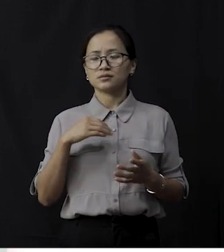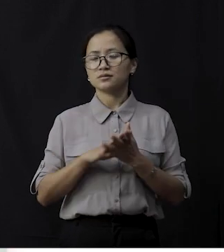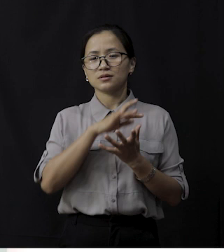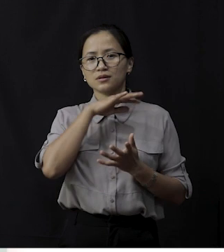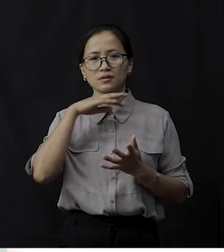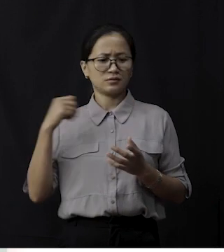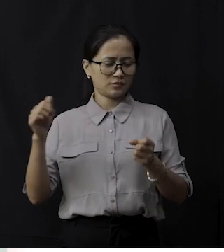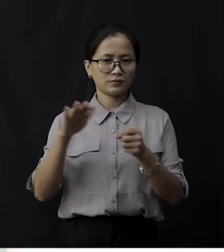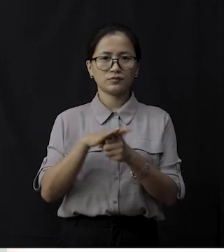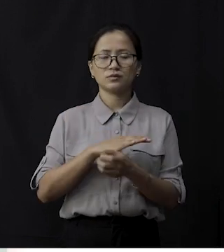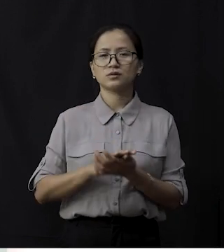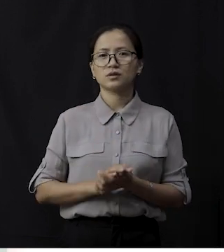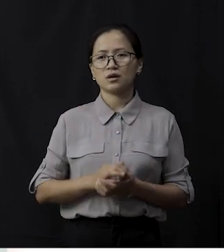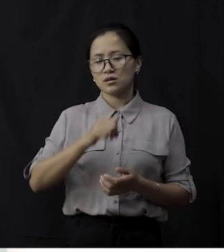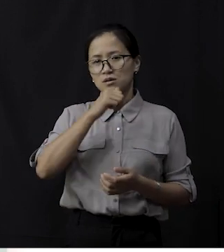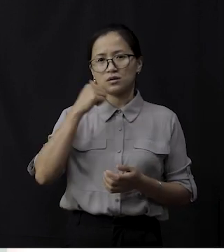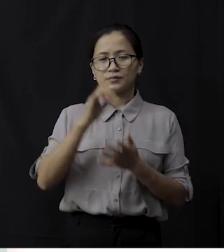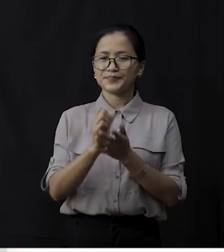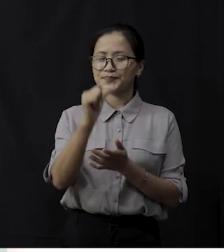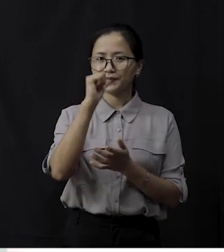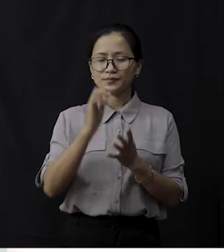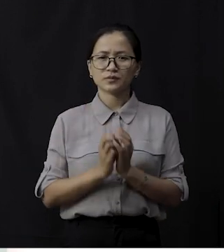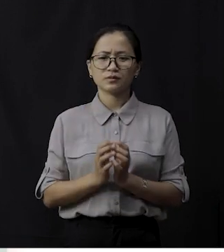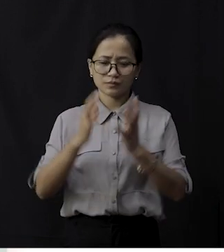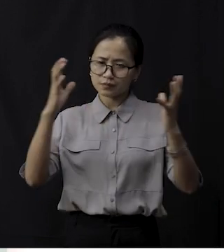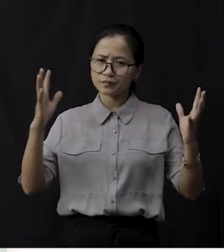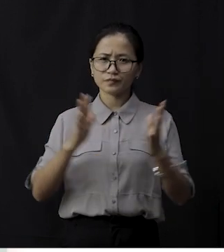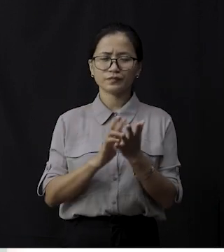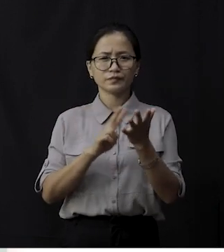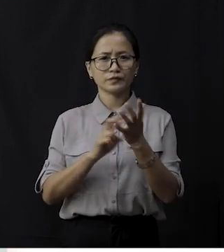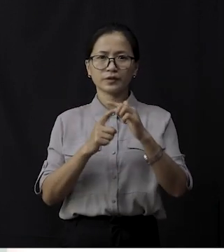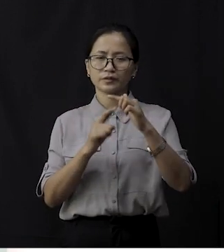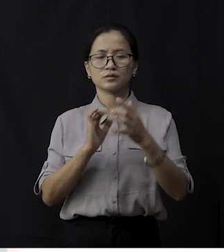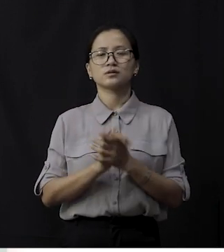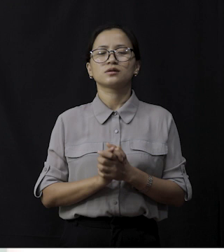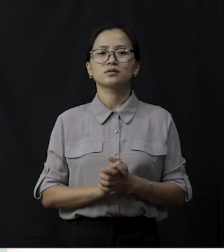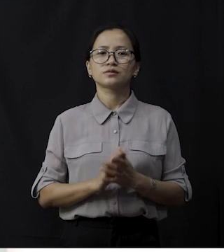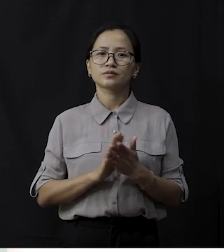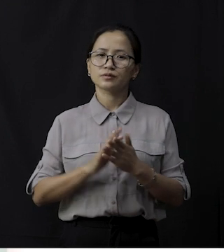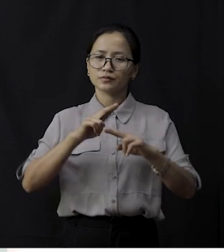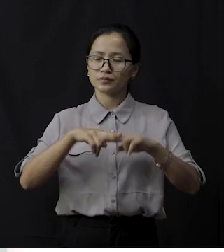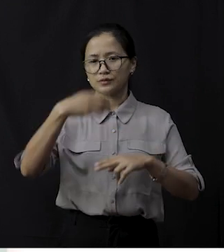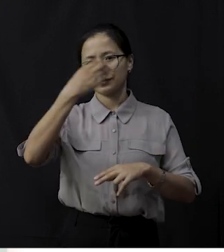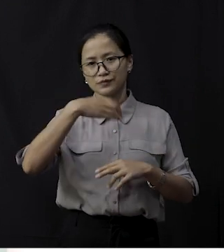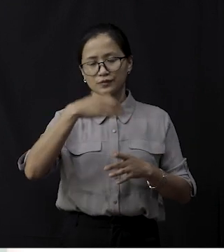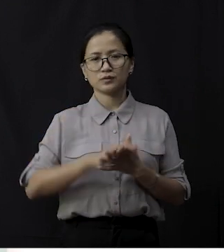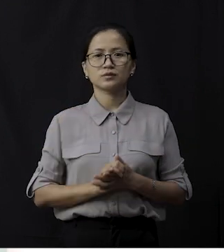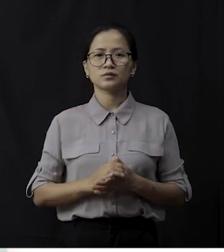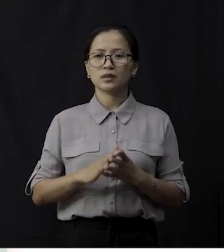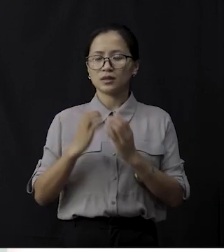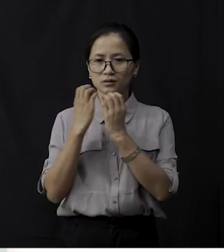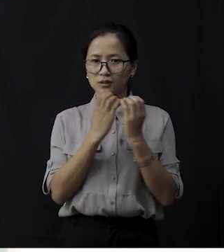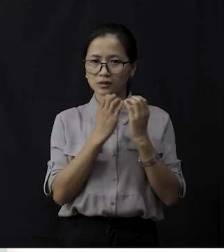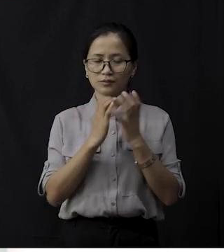colorful, juicy, yummy, vitamin rich fruit. Yeah, the fruits. See, the